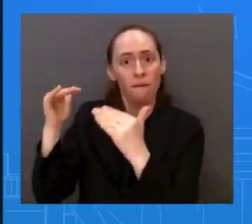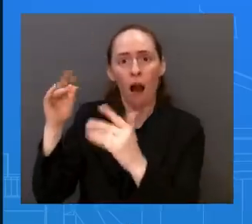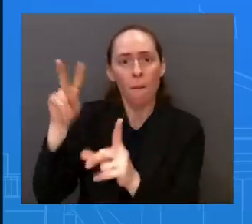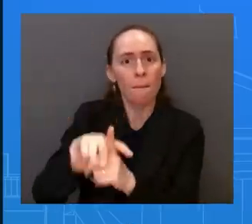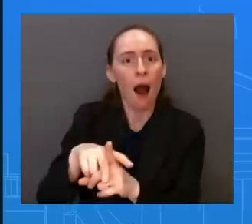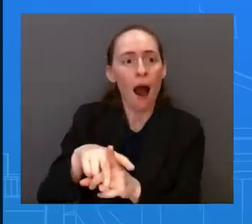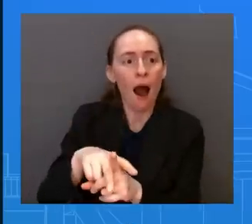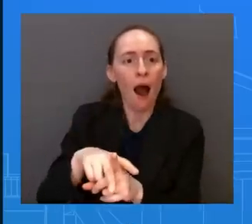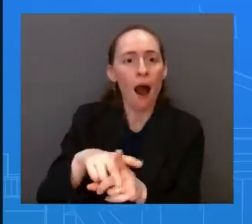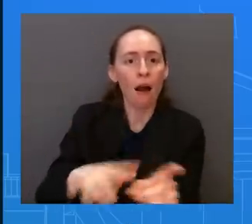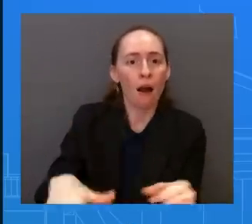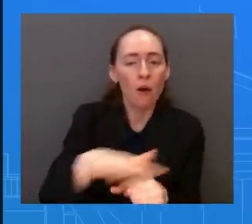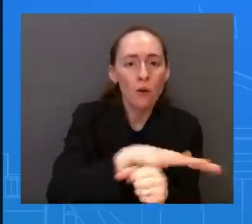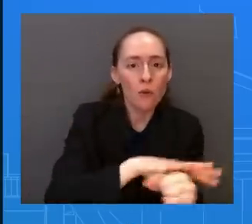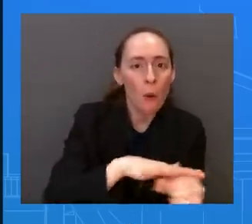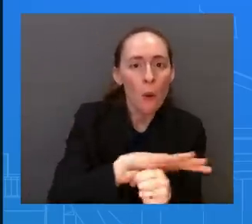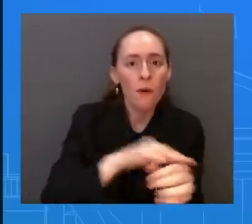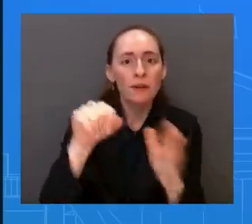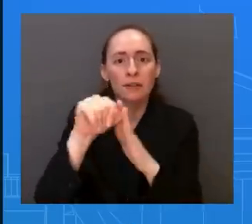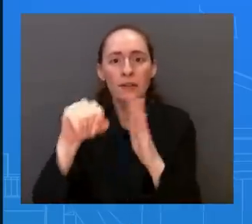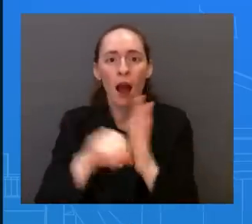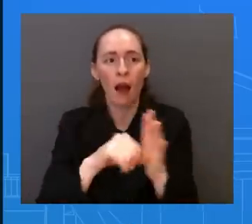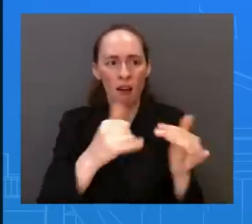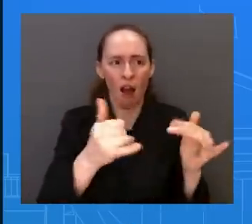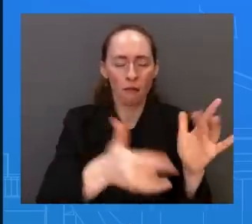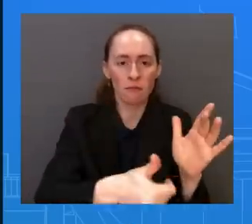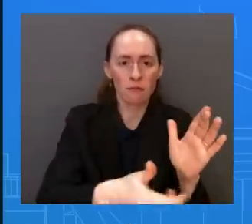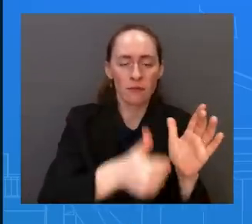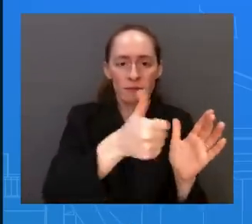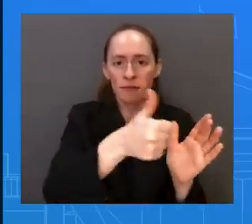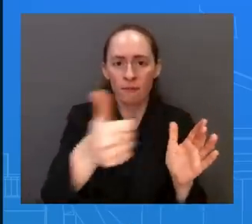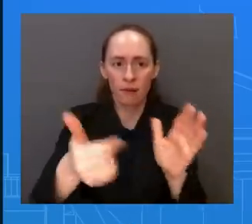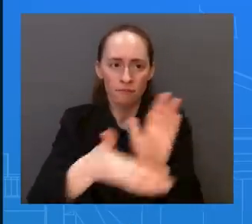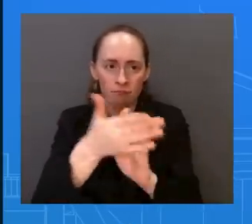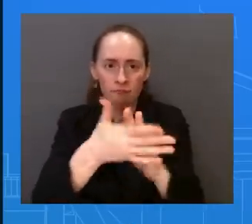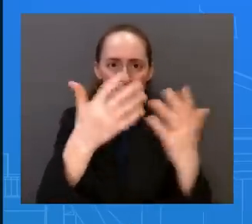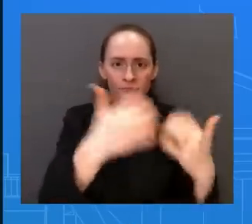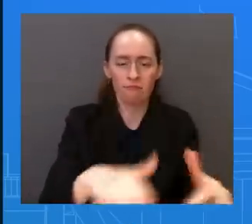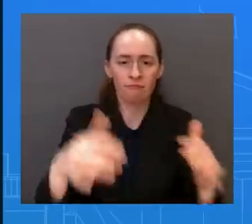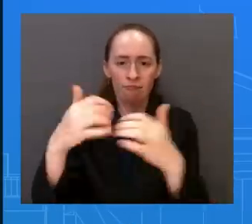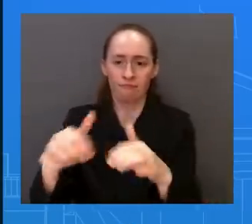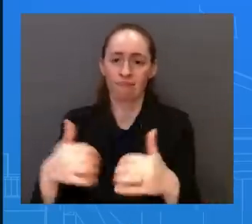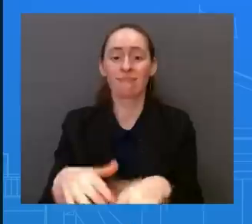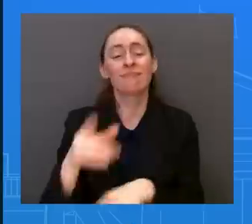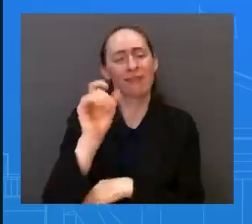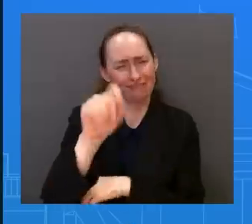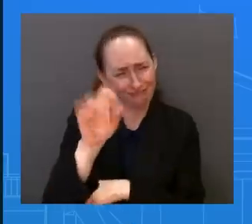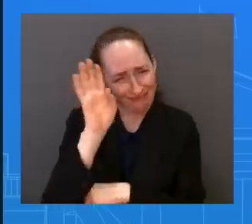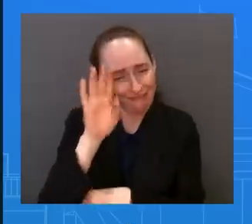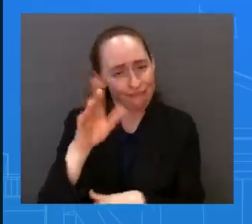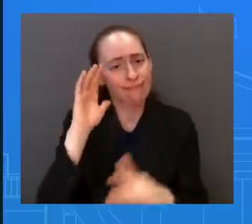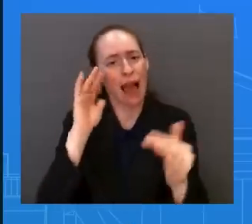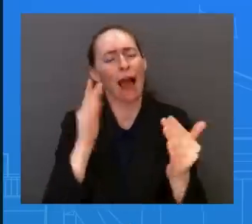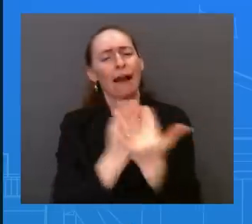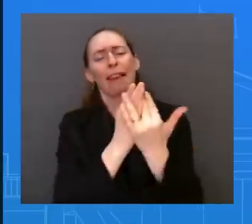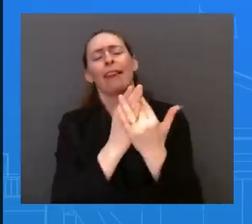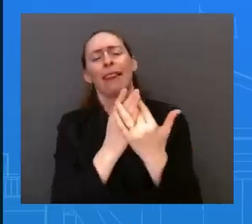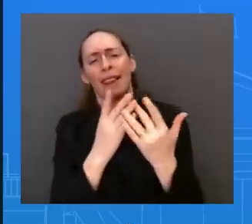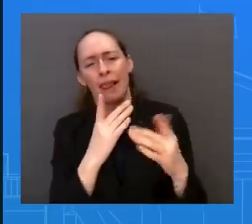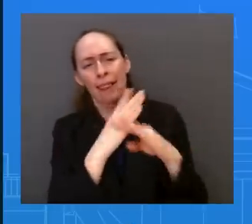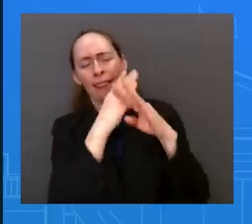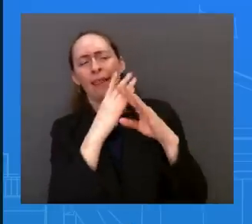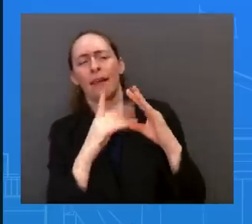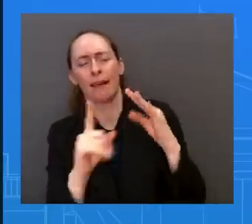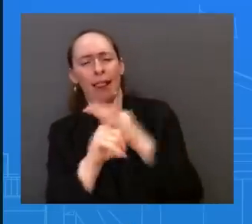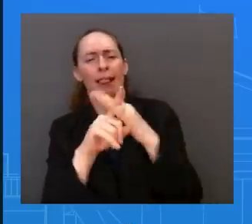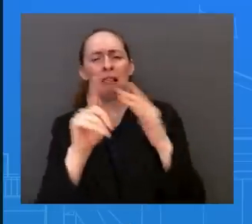effort. So no question there will be challenges and there will be setbacks along the way. But I think that that collective effort of investing in